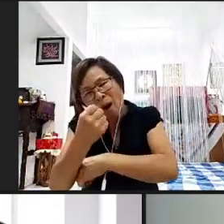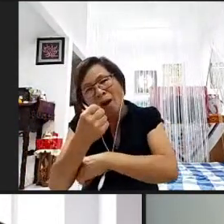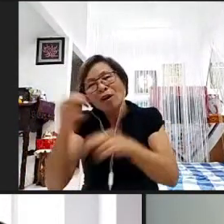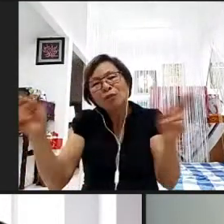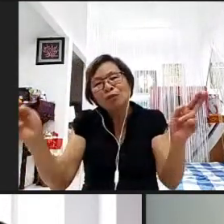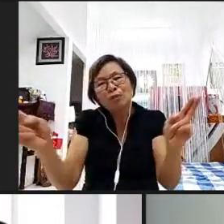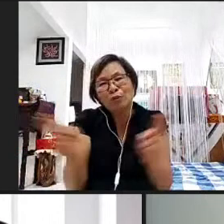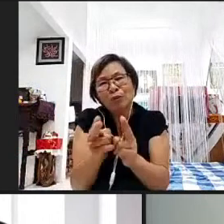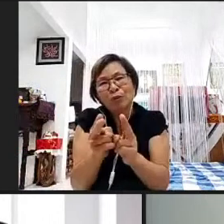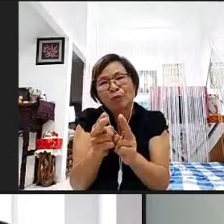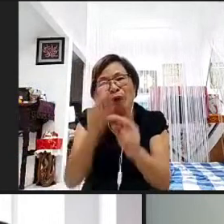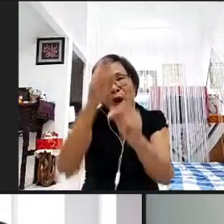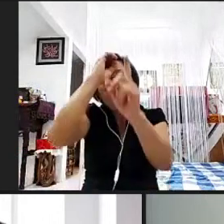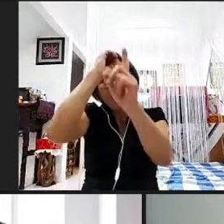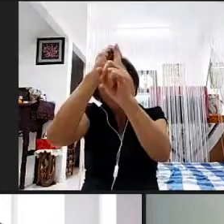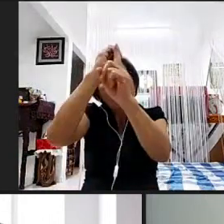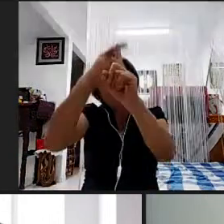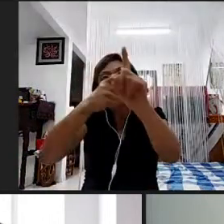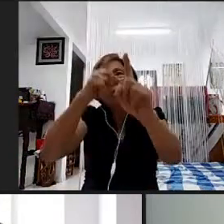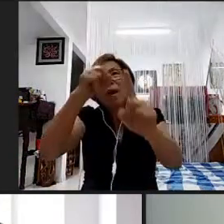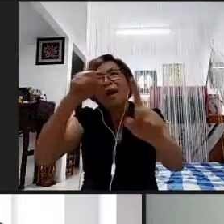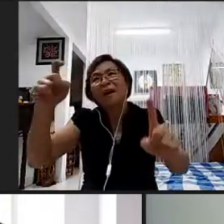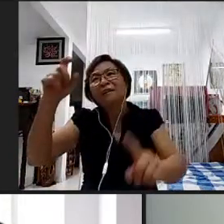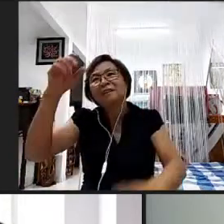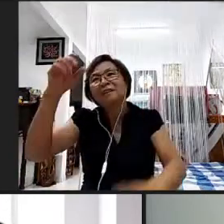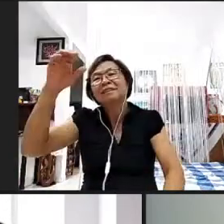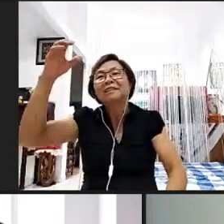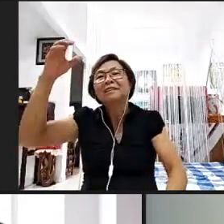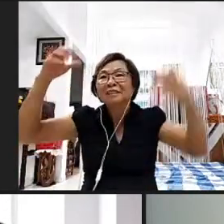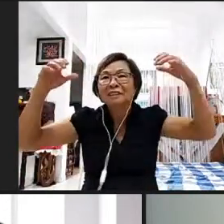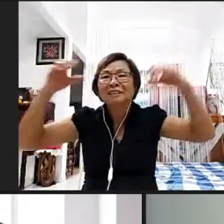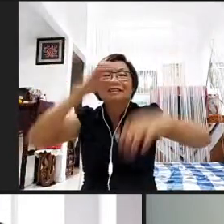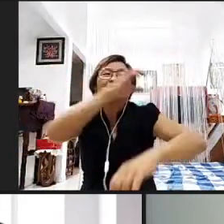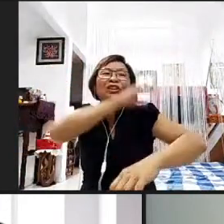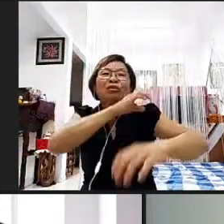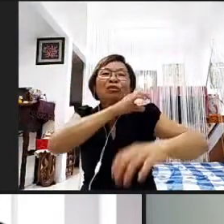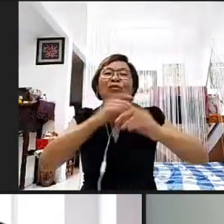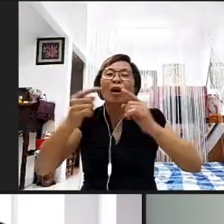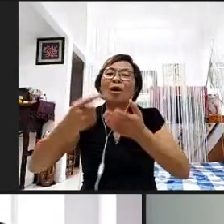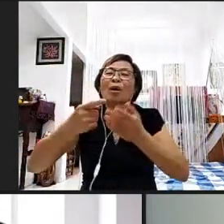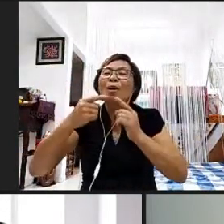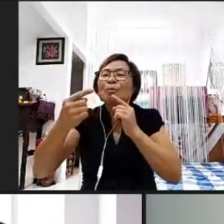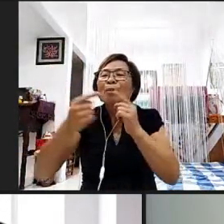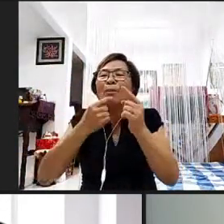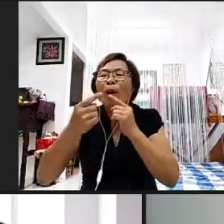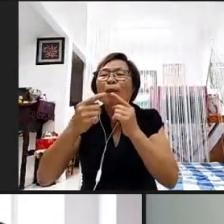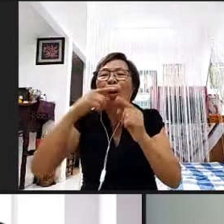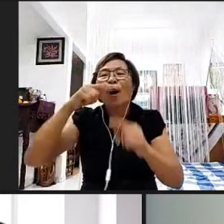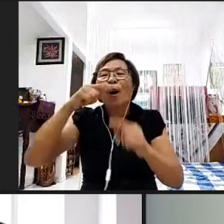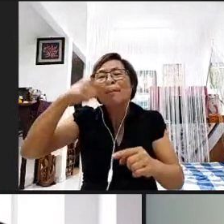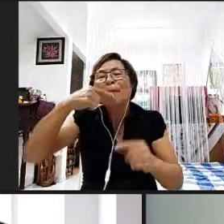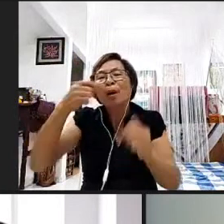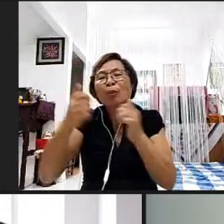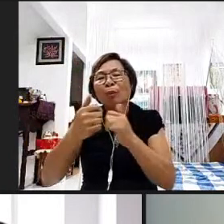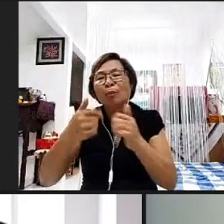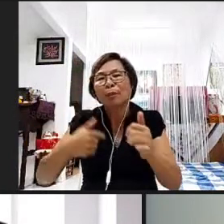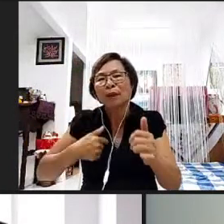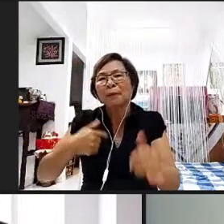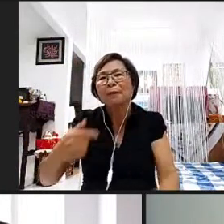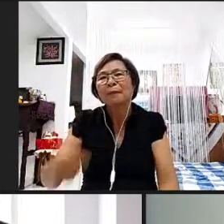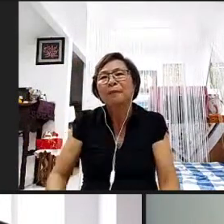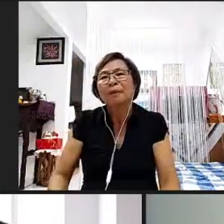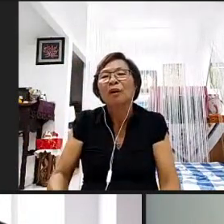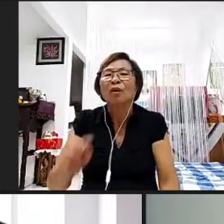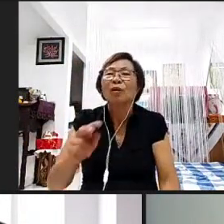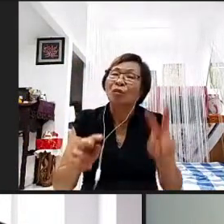of aspiration from our late Chief. Yeah, you can recite together with me if you would like to. Yeah, I will use